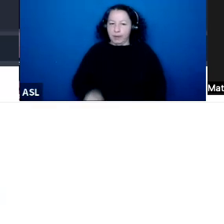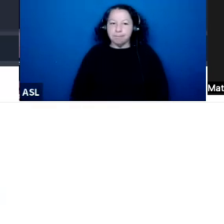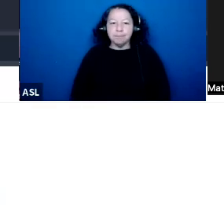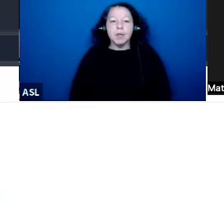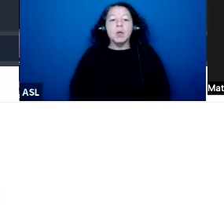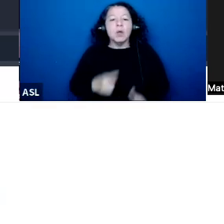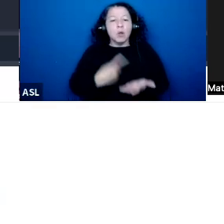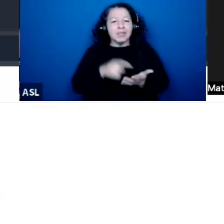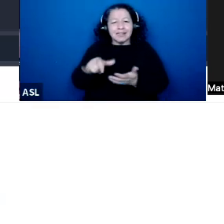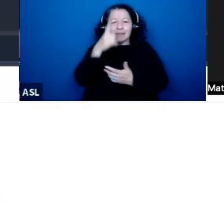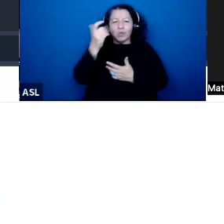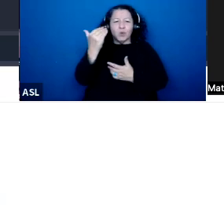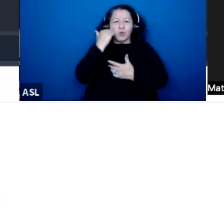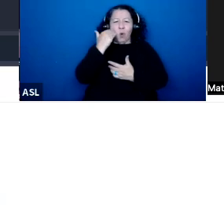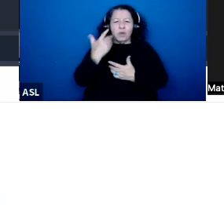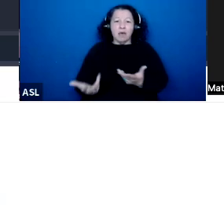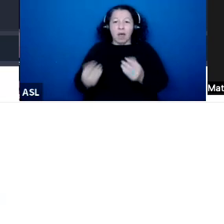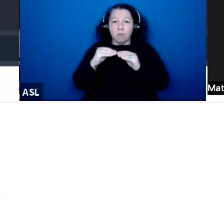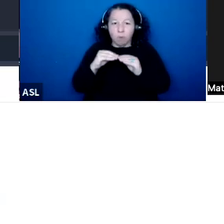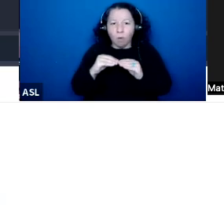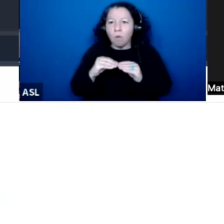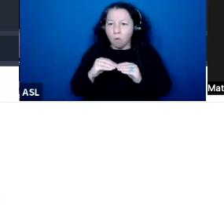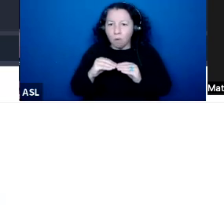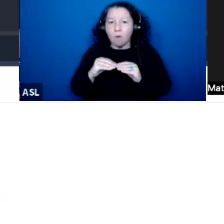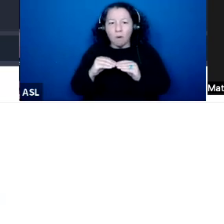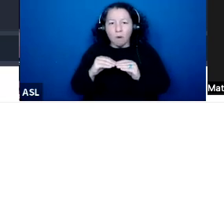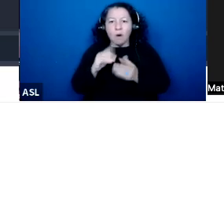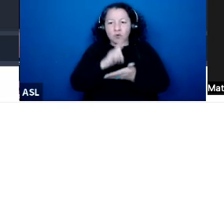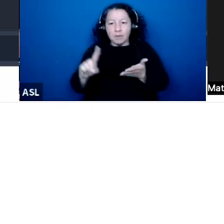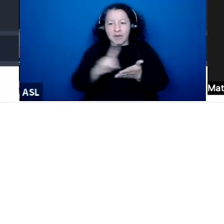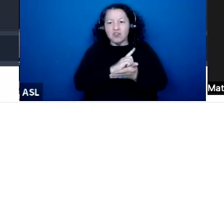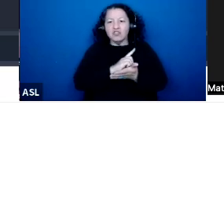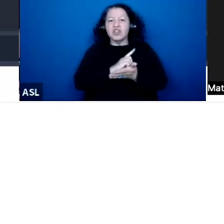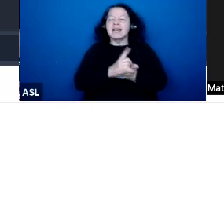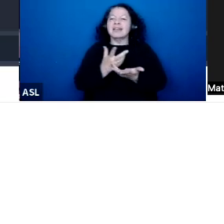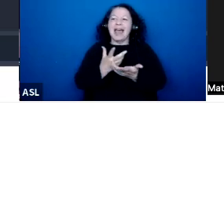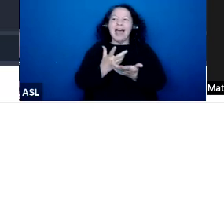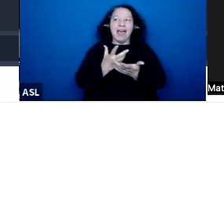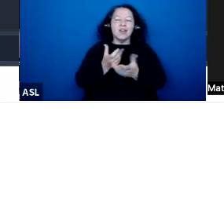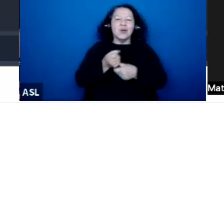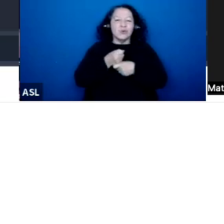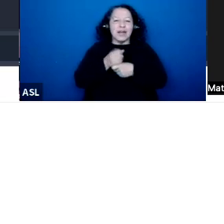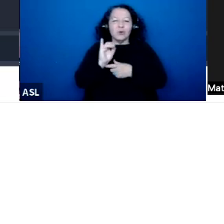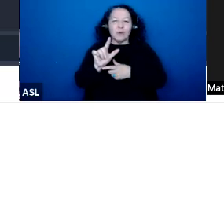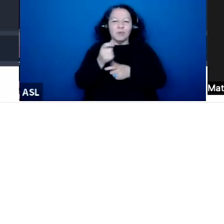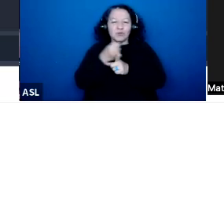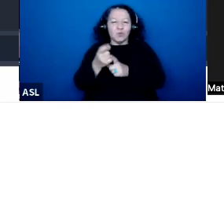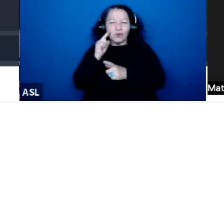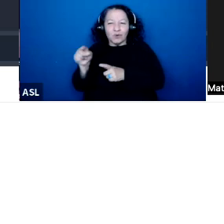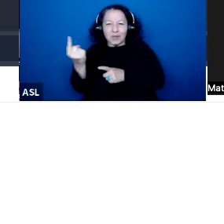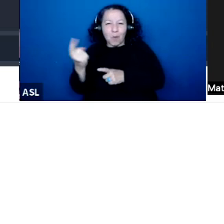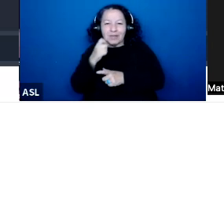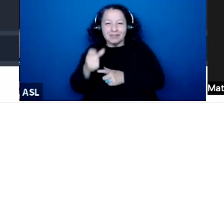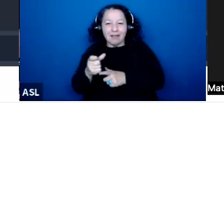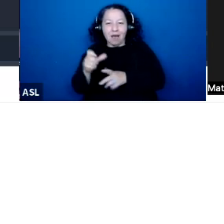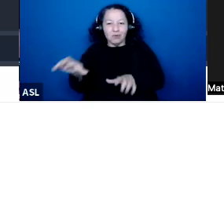And we're talking about this because we know that there's the compounded correlation of discrimination and criminalization, right, which